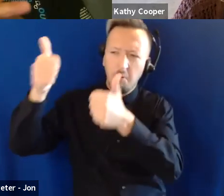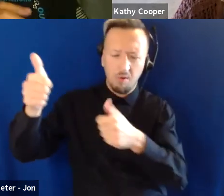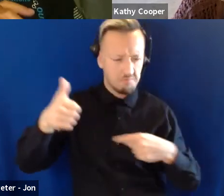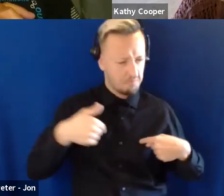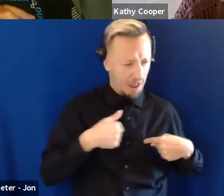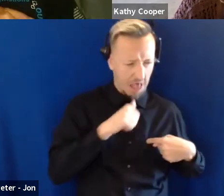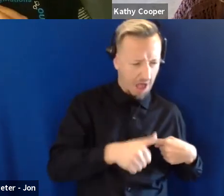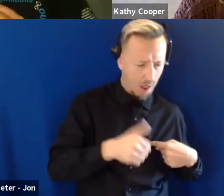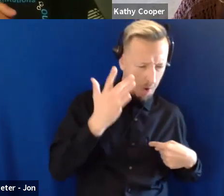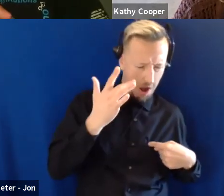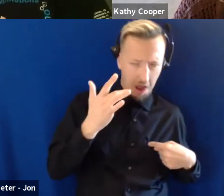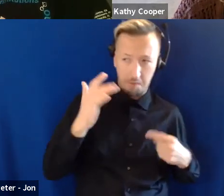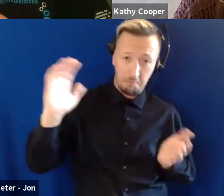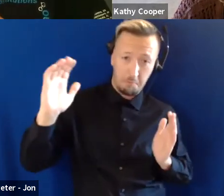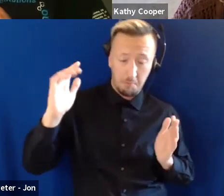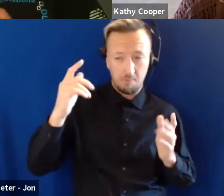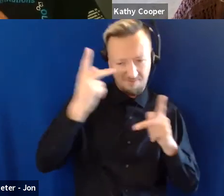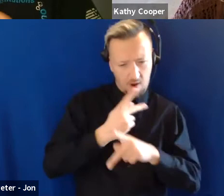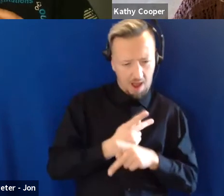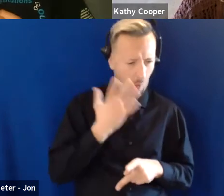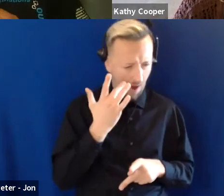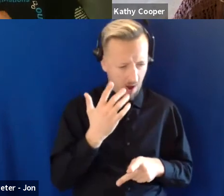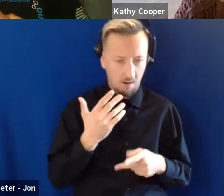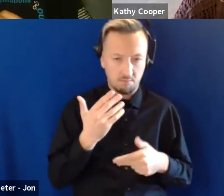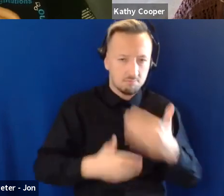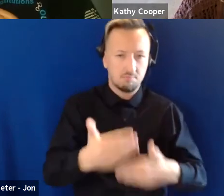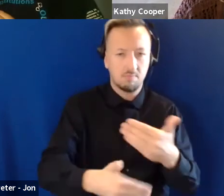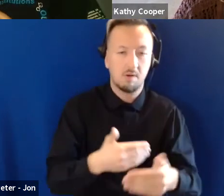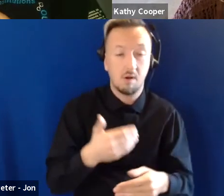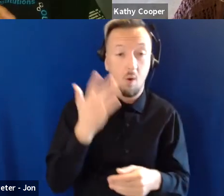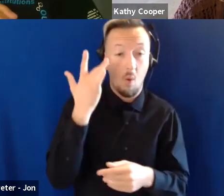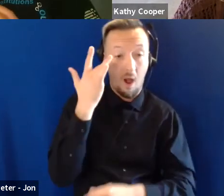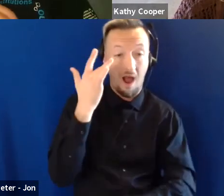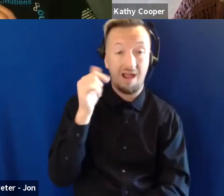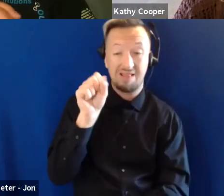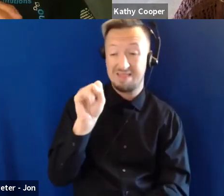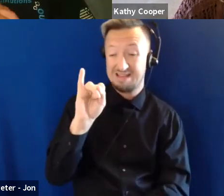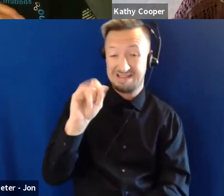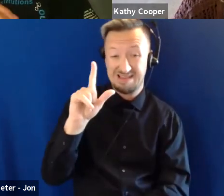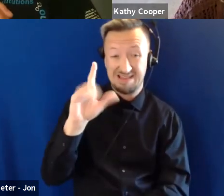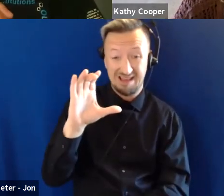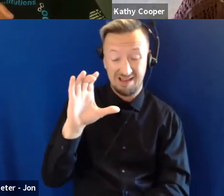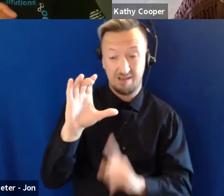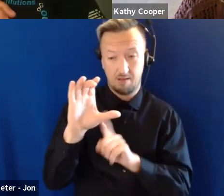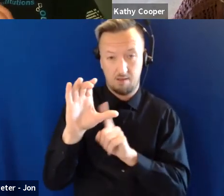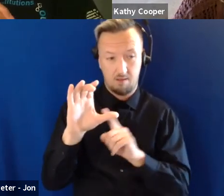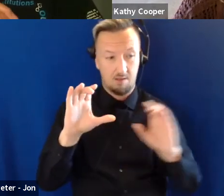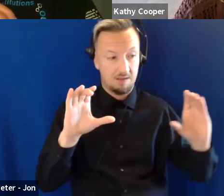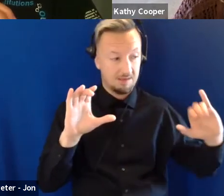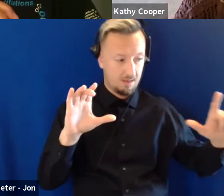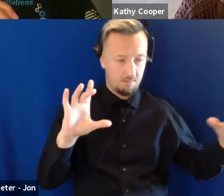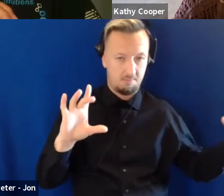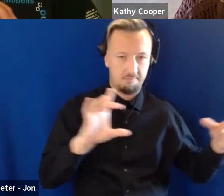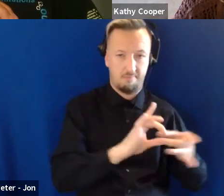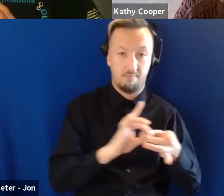we? And the reality is that those SILCs are the partnership that we as Centers for Independent Living make